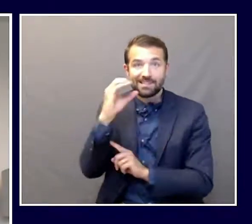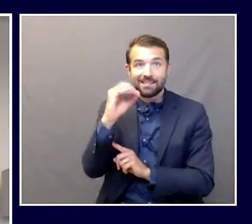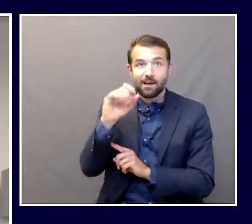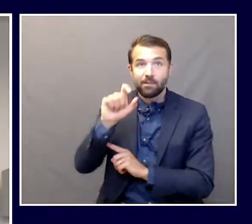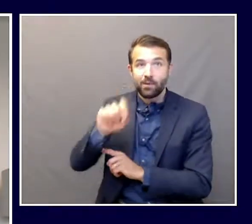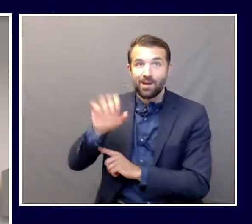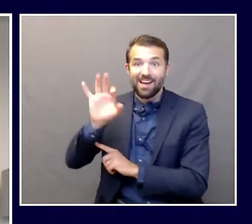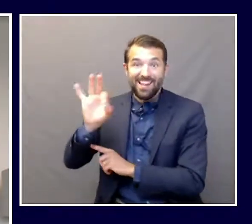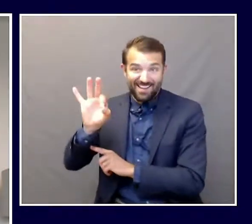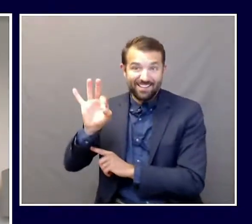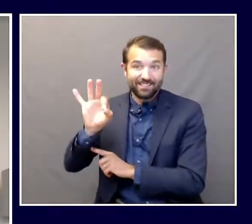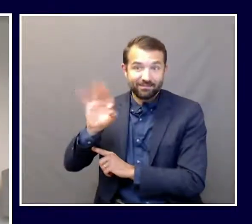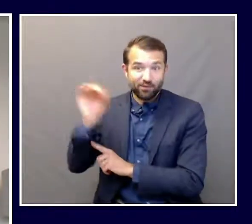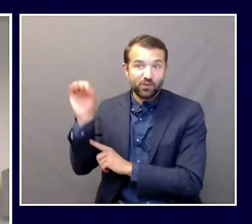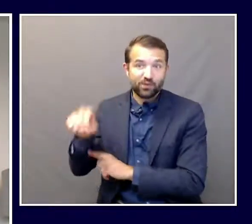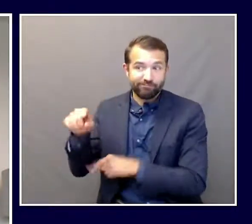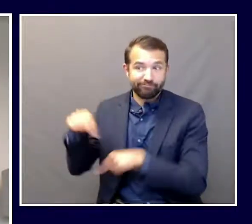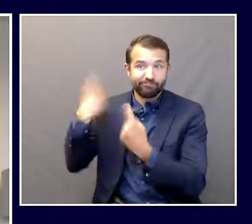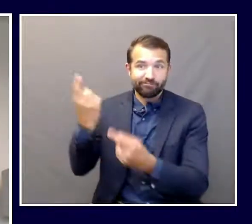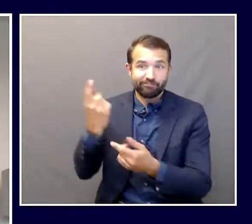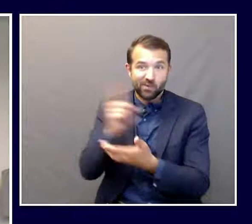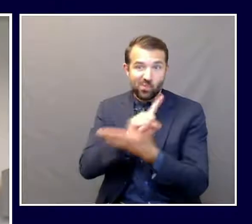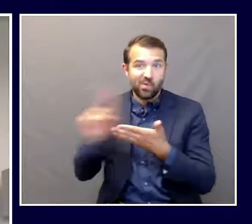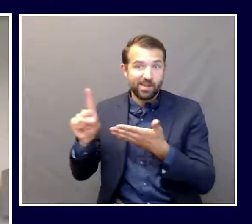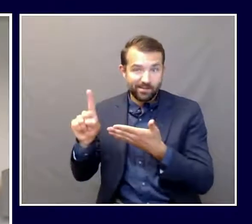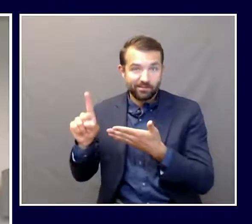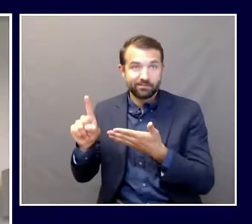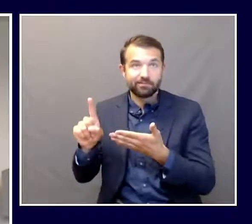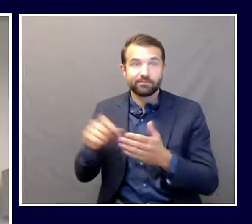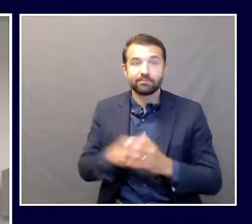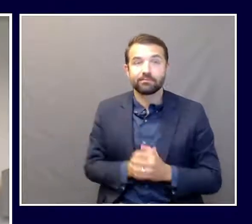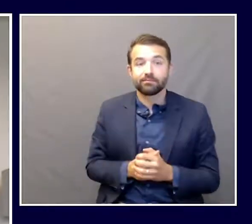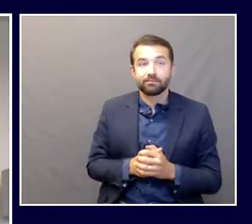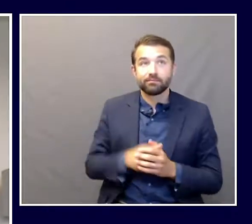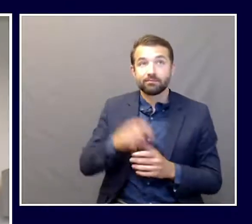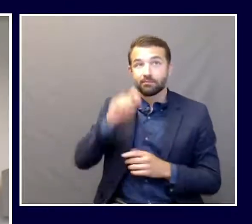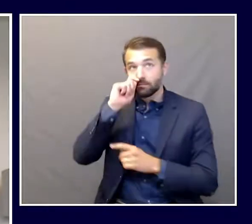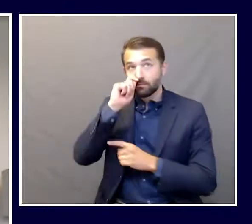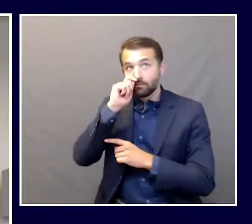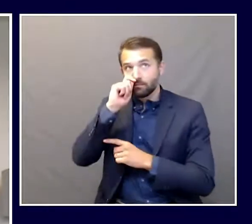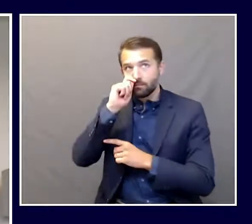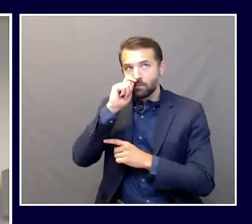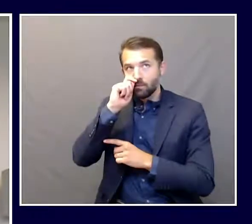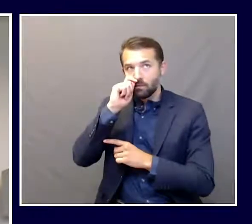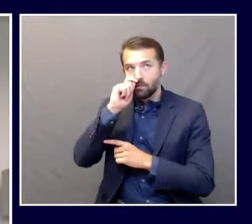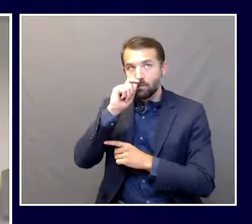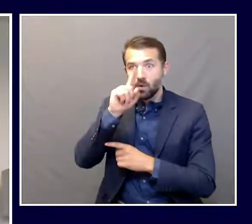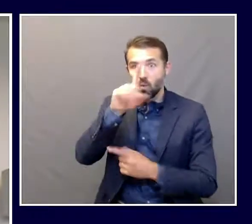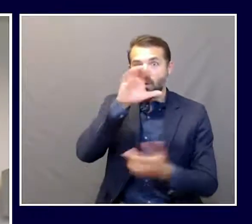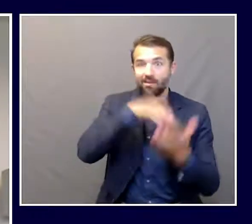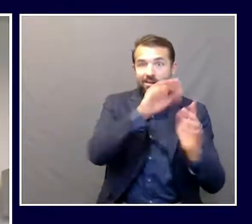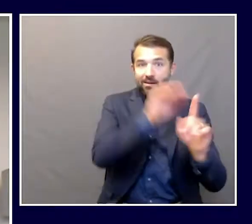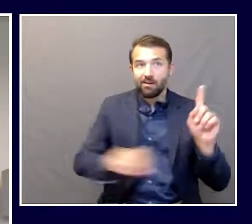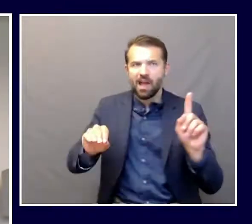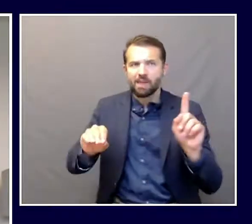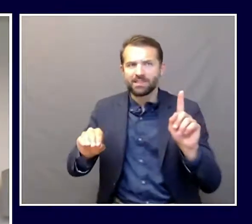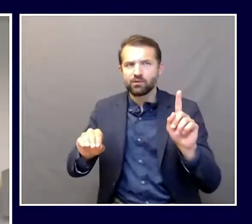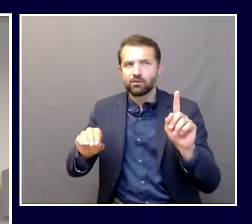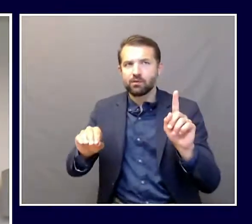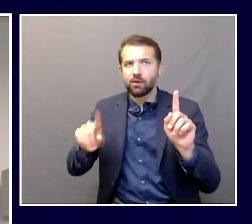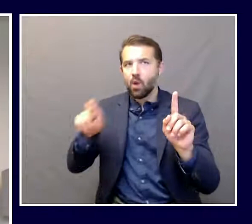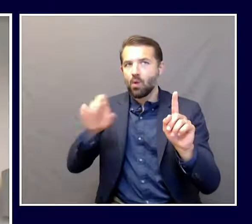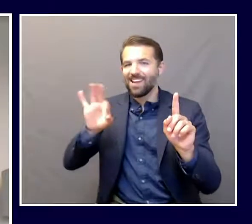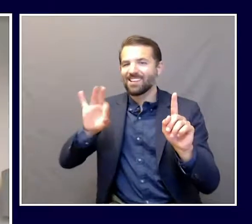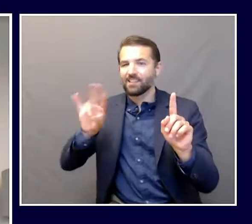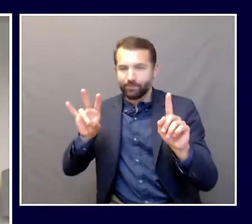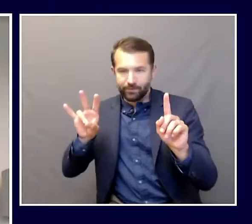0.9%, and our PCR testing volume is at 197 PCR tests per every